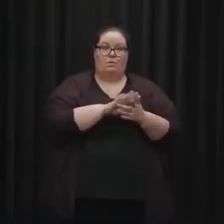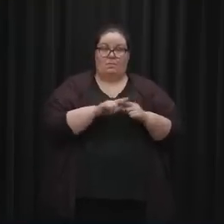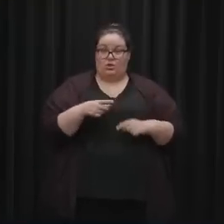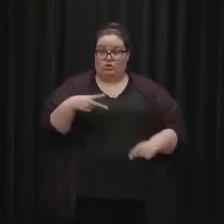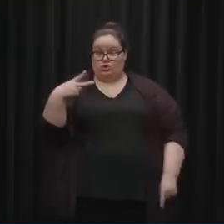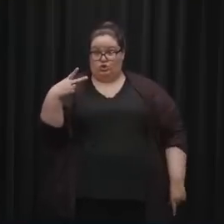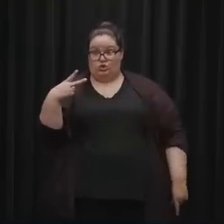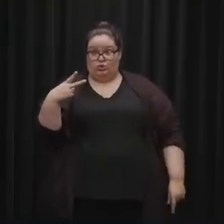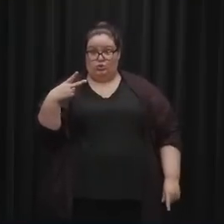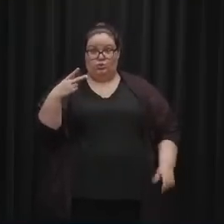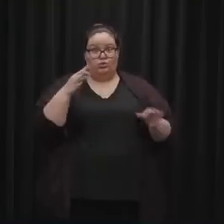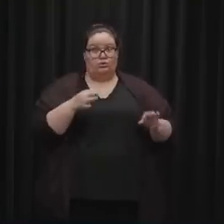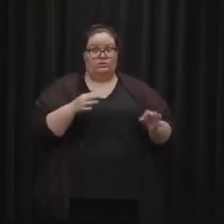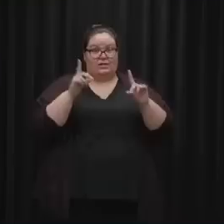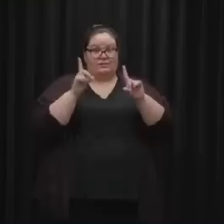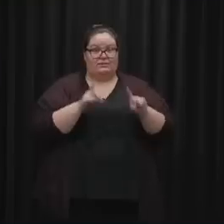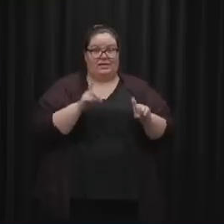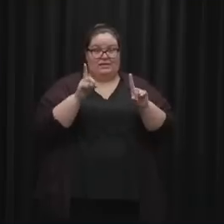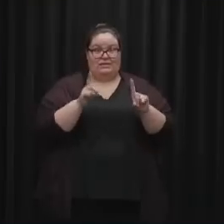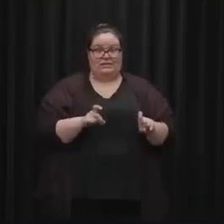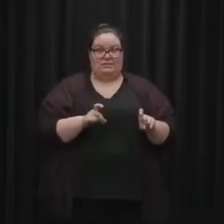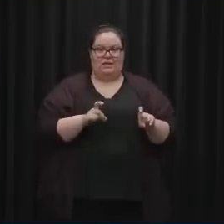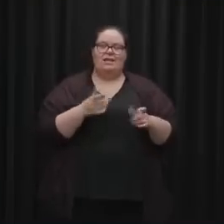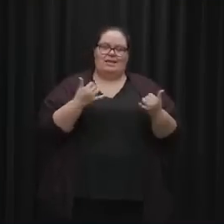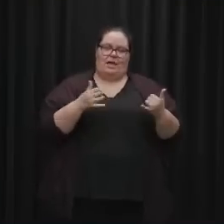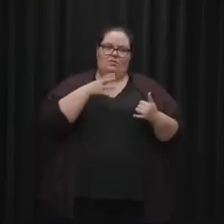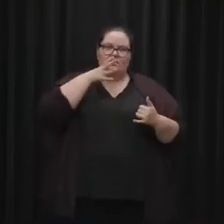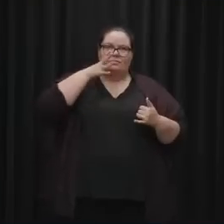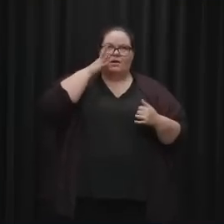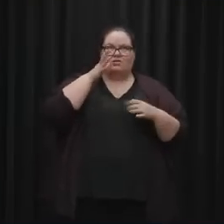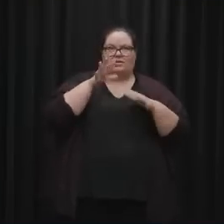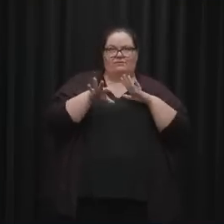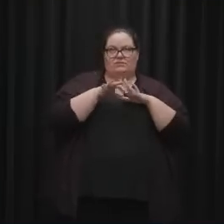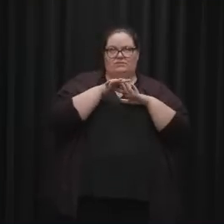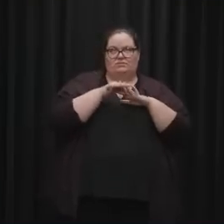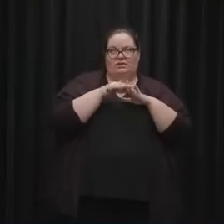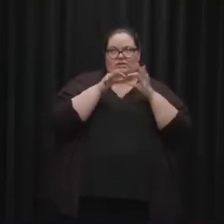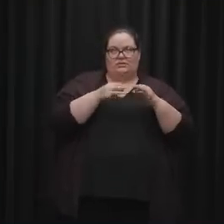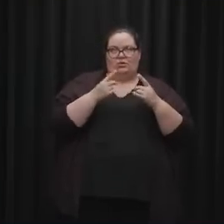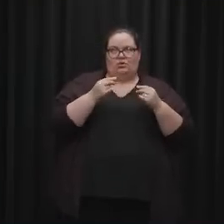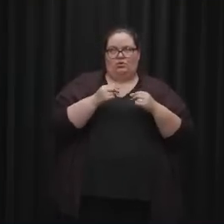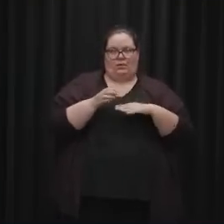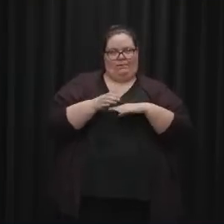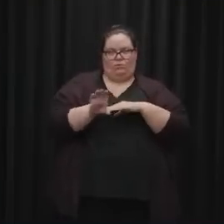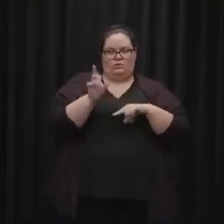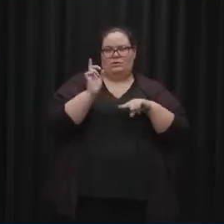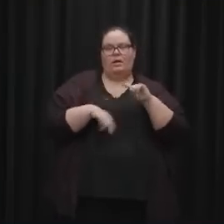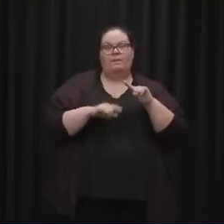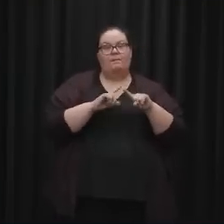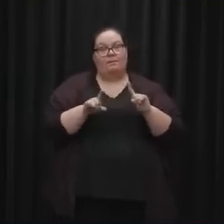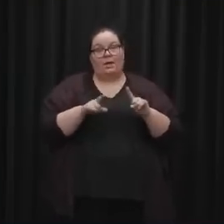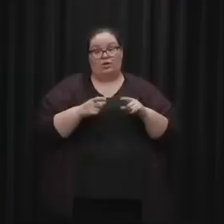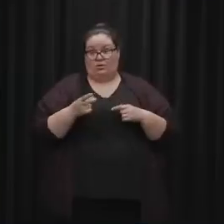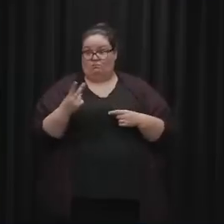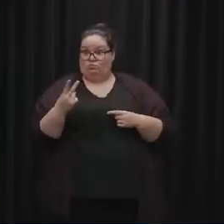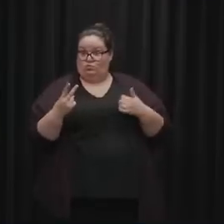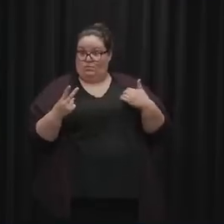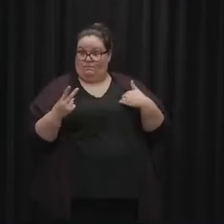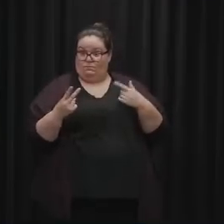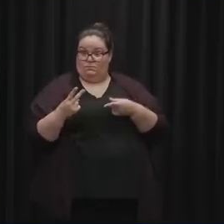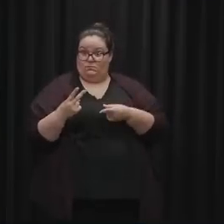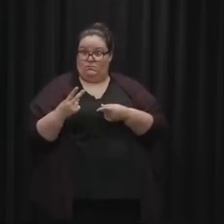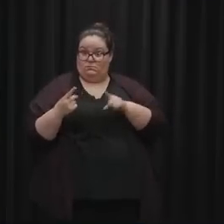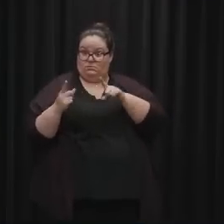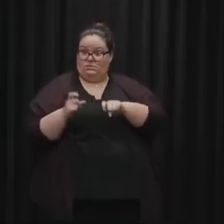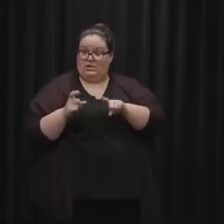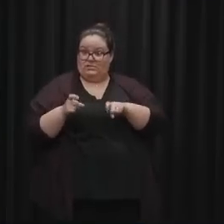two symptoms and you choose to get tested again, this is what parents have to choose to do. We can't make them, but if they have those symptoms